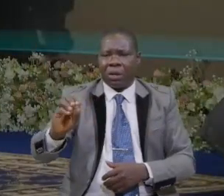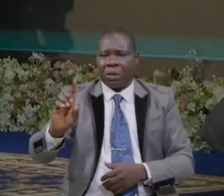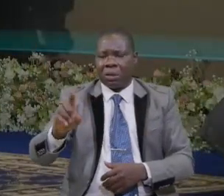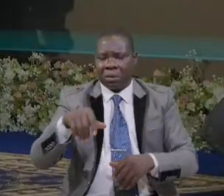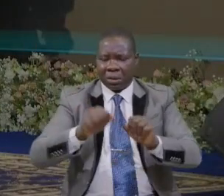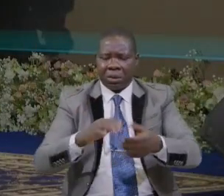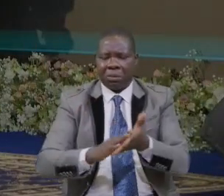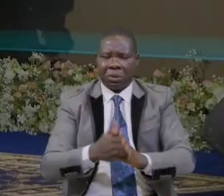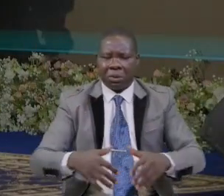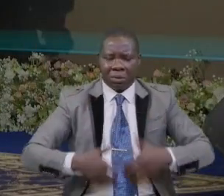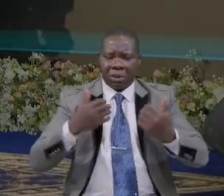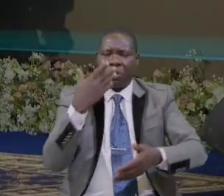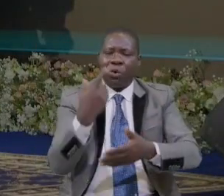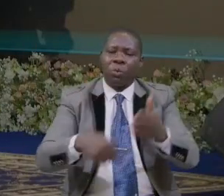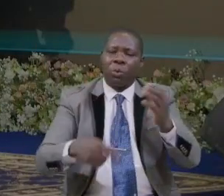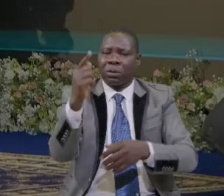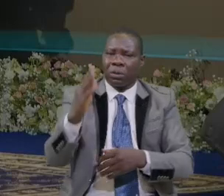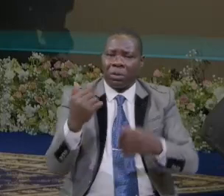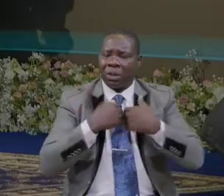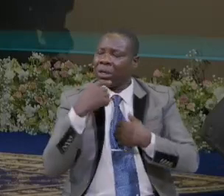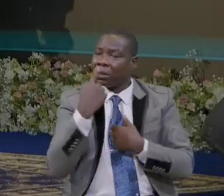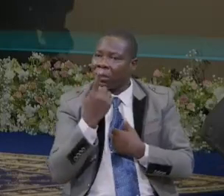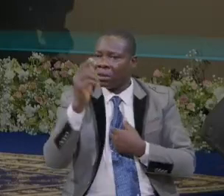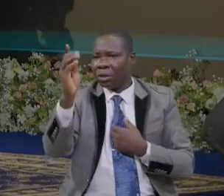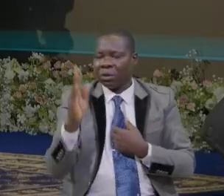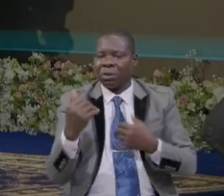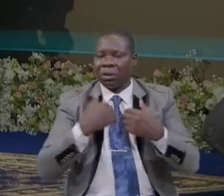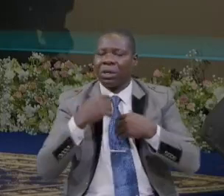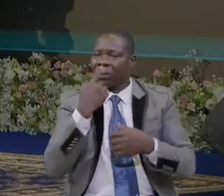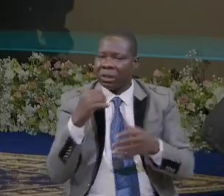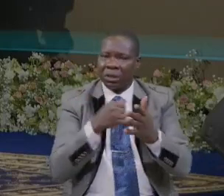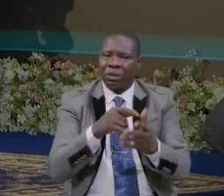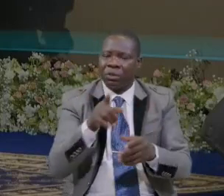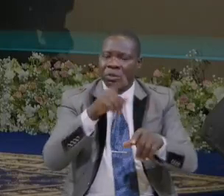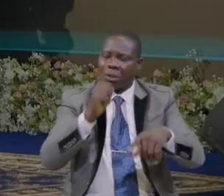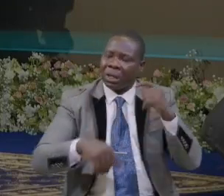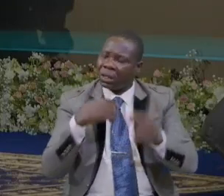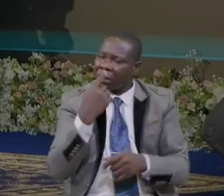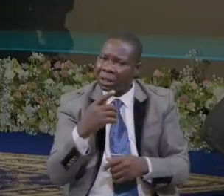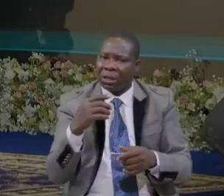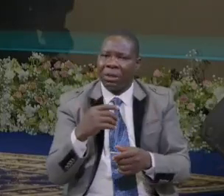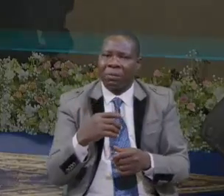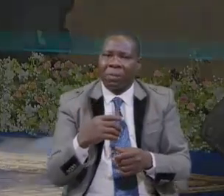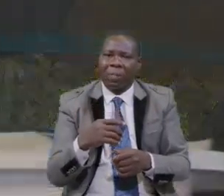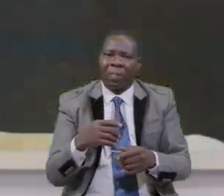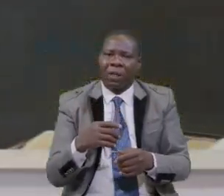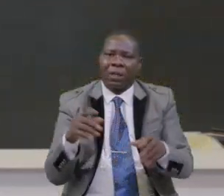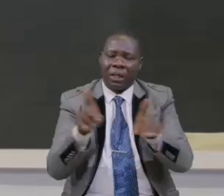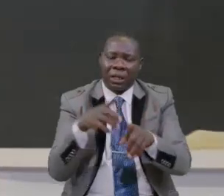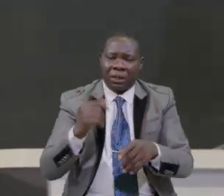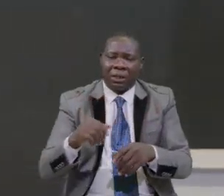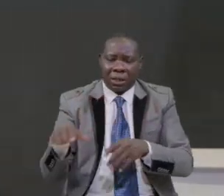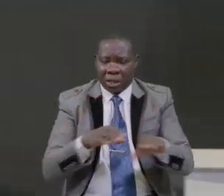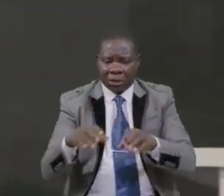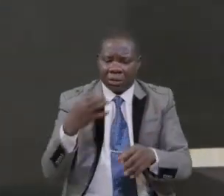said, God has said. And you can tell by, you know, the actions of the people that listen